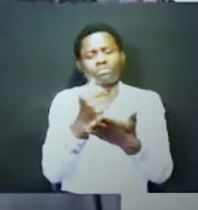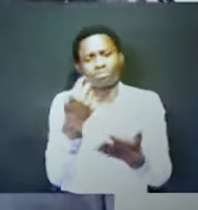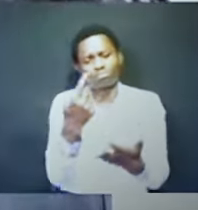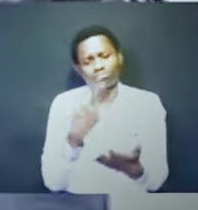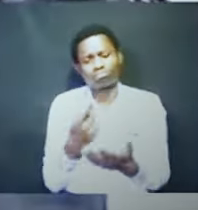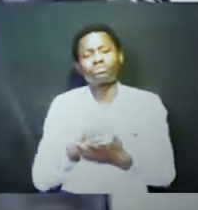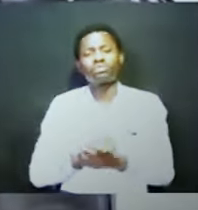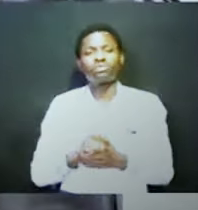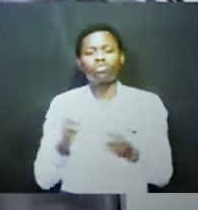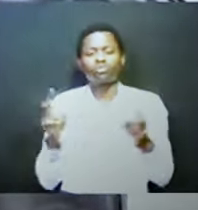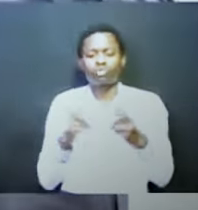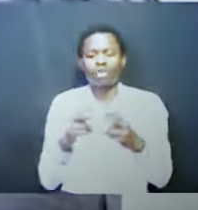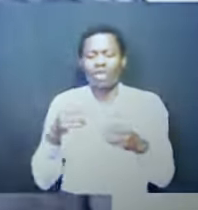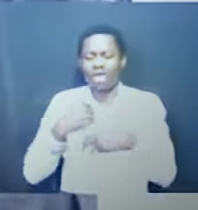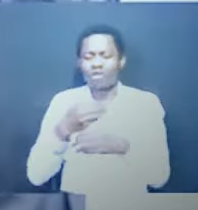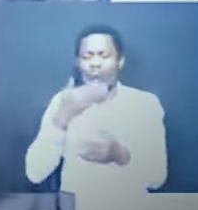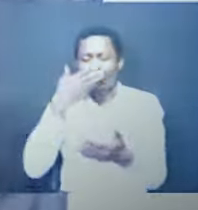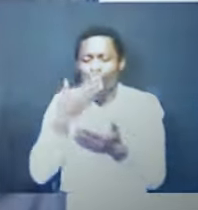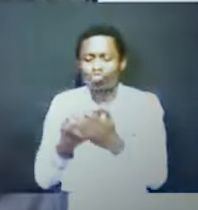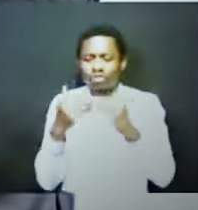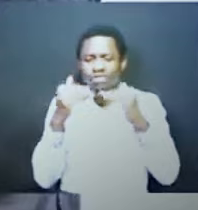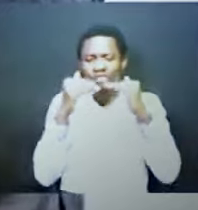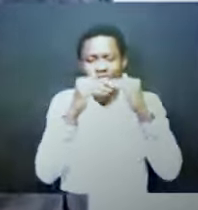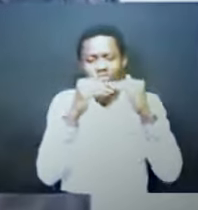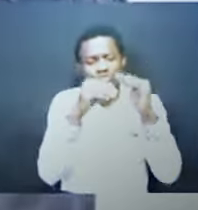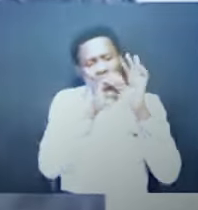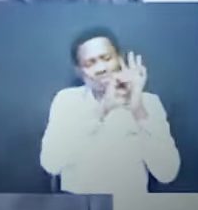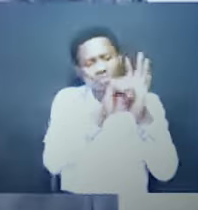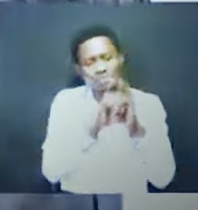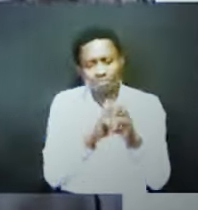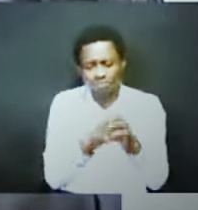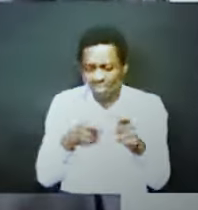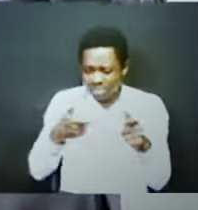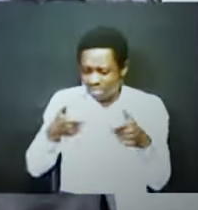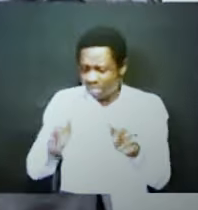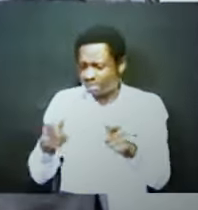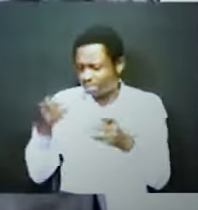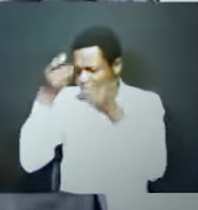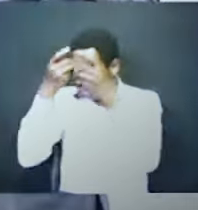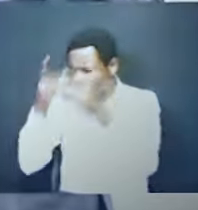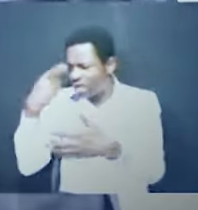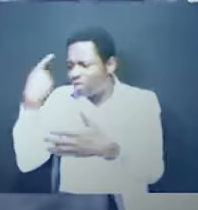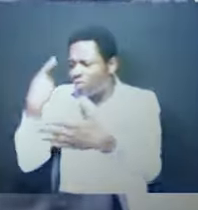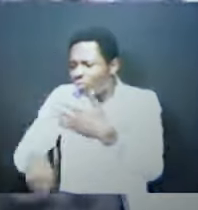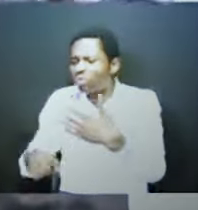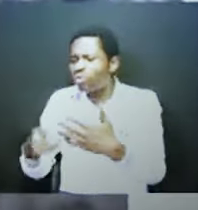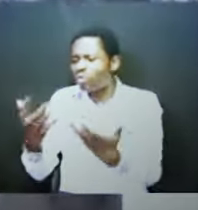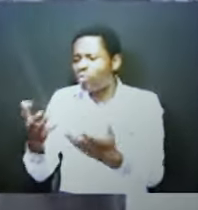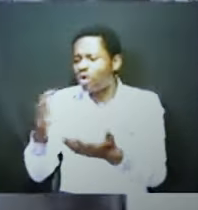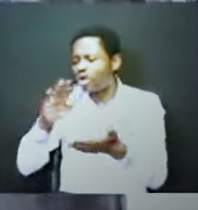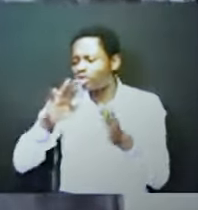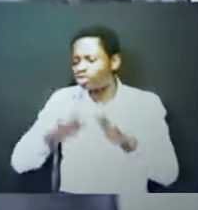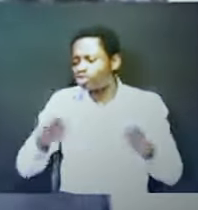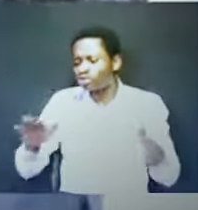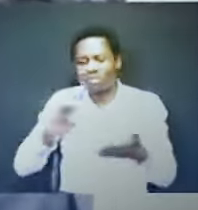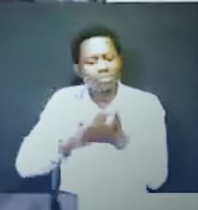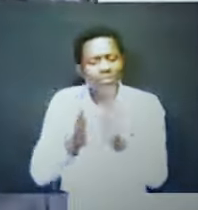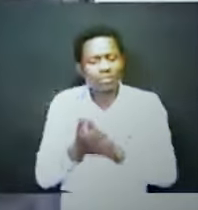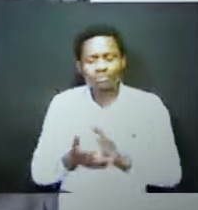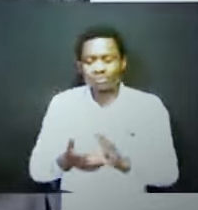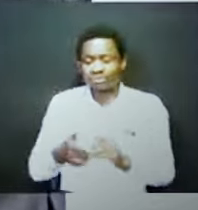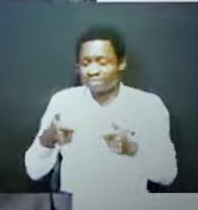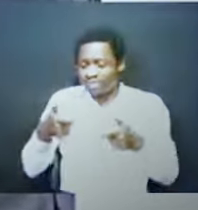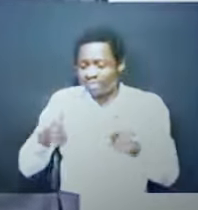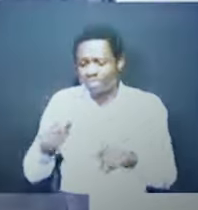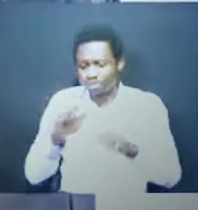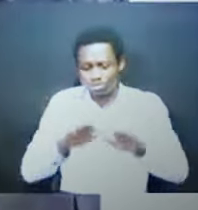Let us decide how we want our kids to become. Let them live